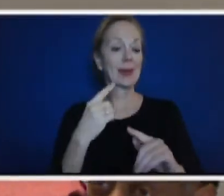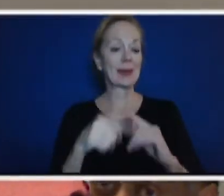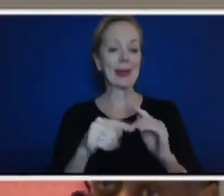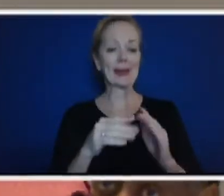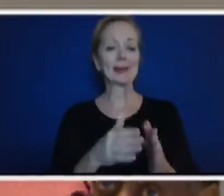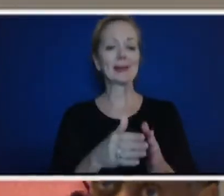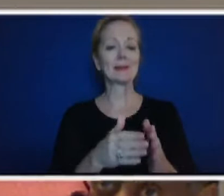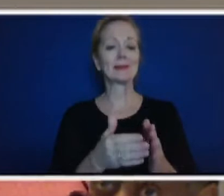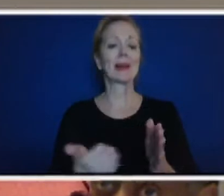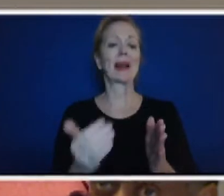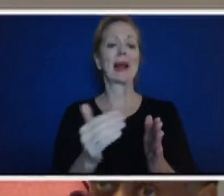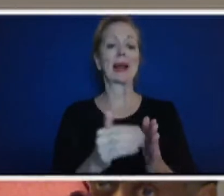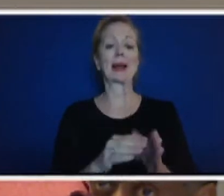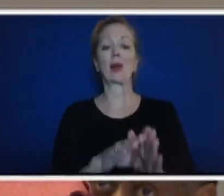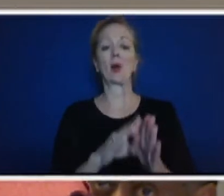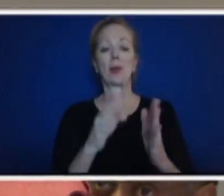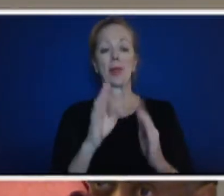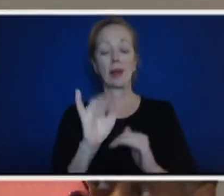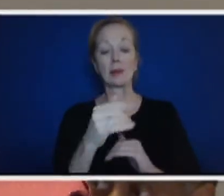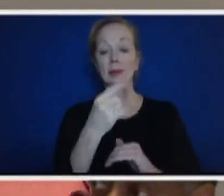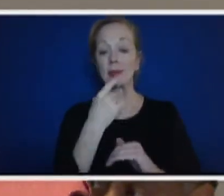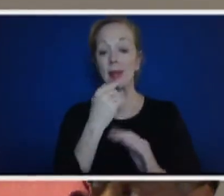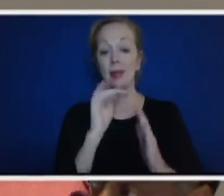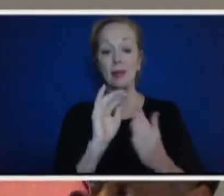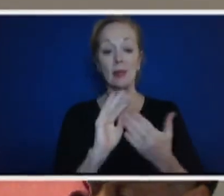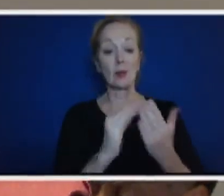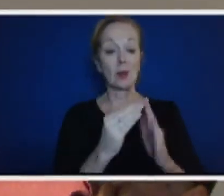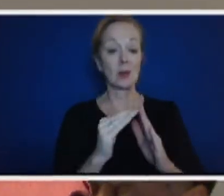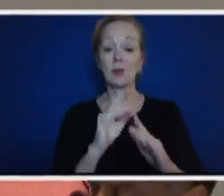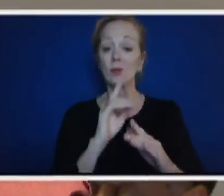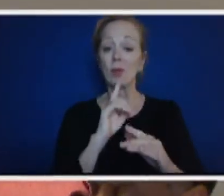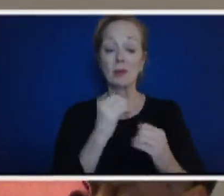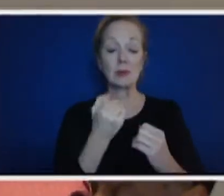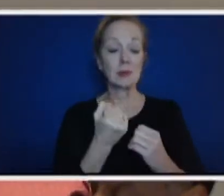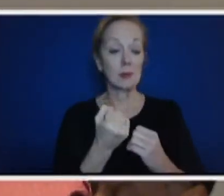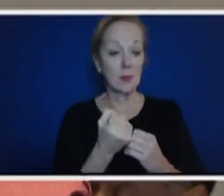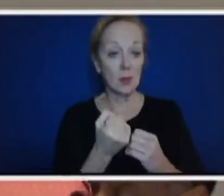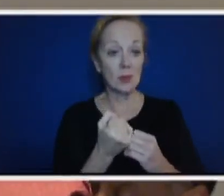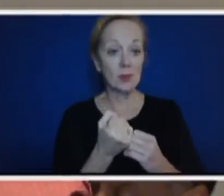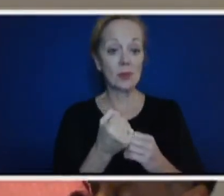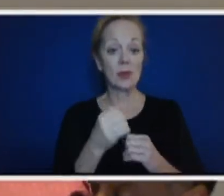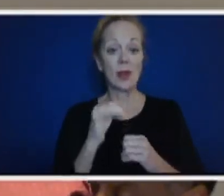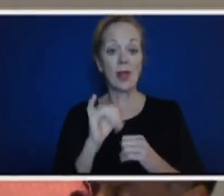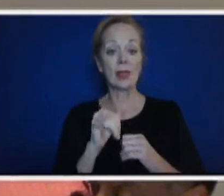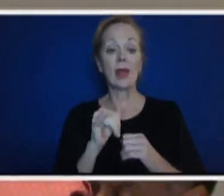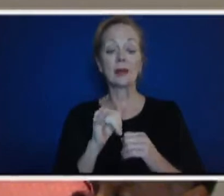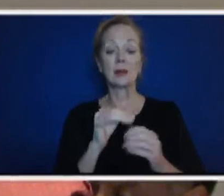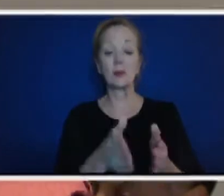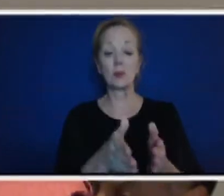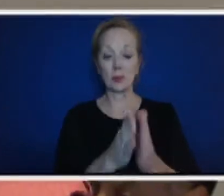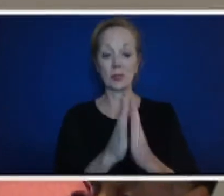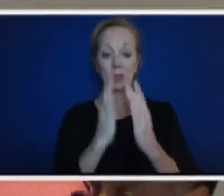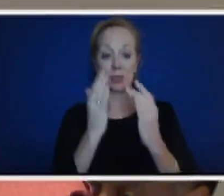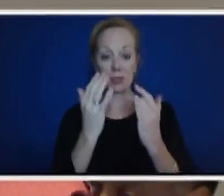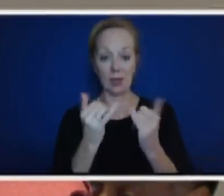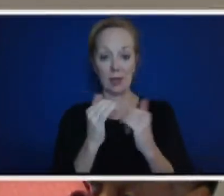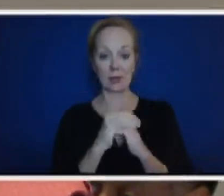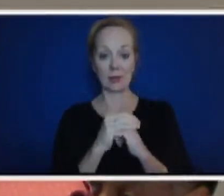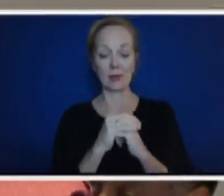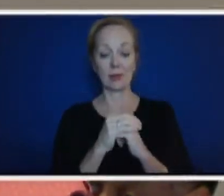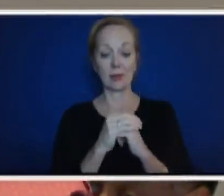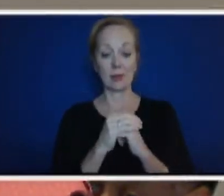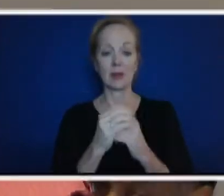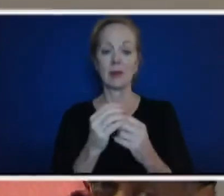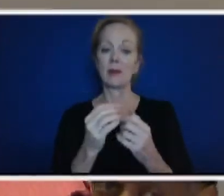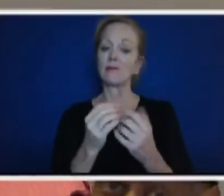that, but I will say that the community very much supports this petition today, and there have been